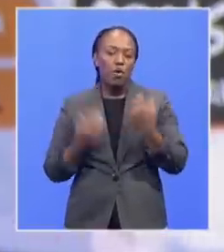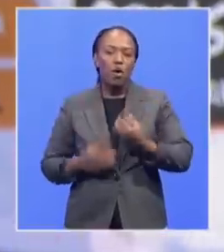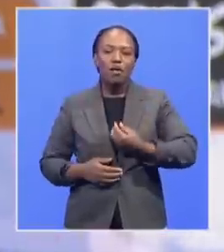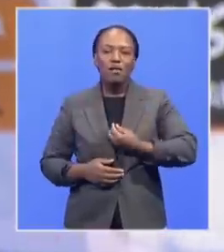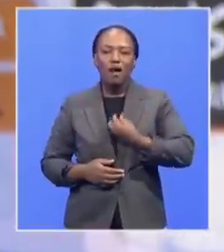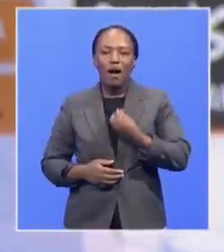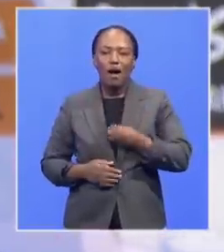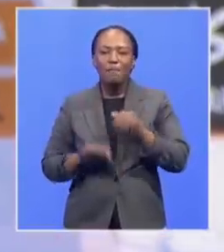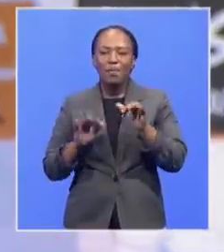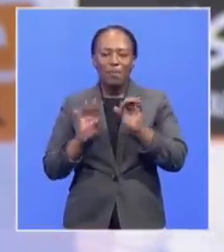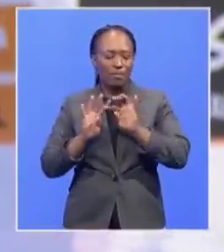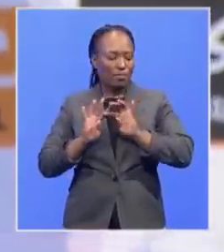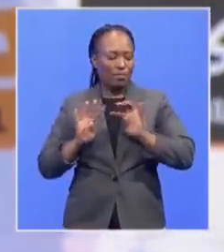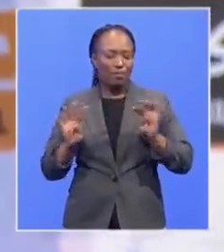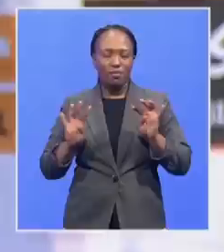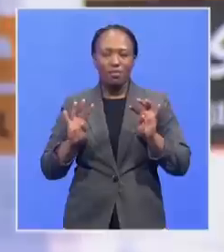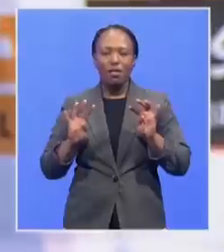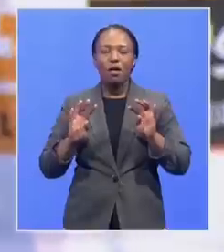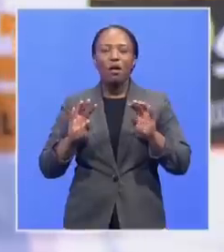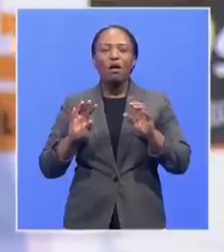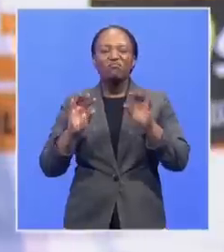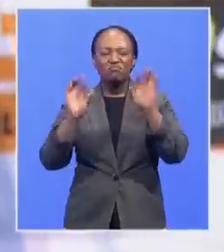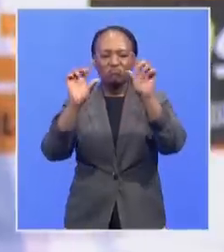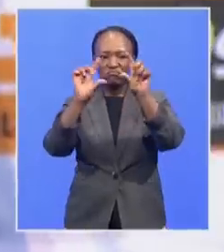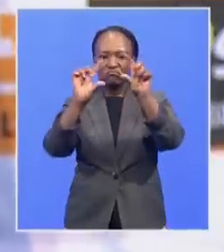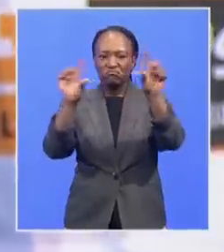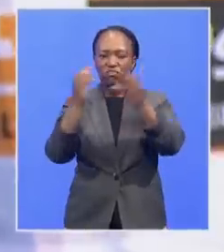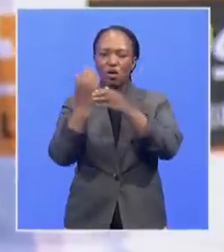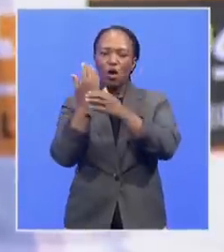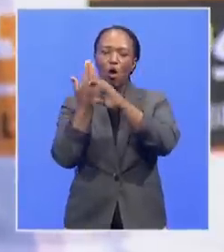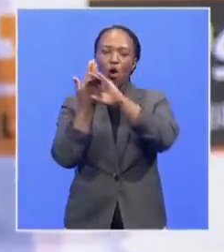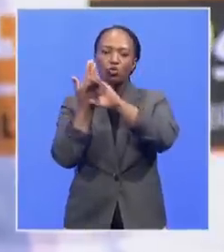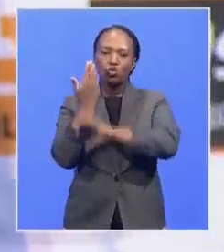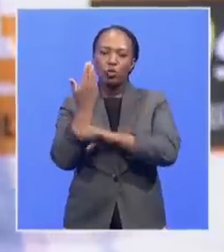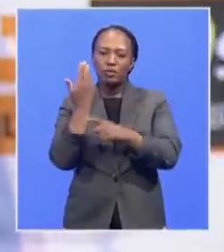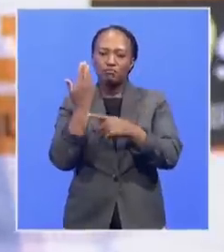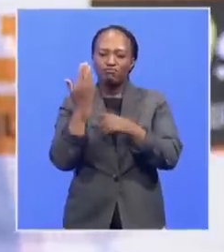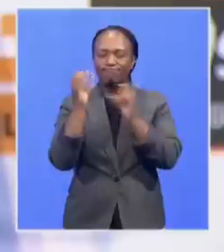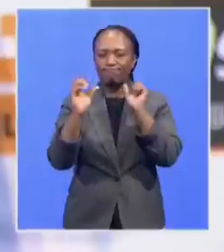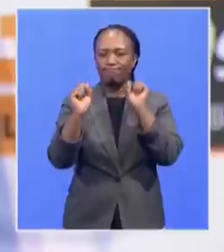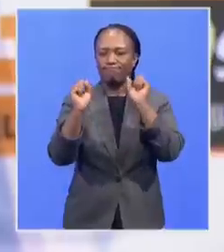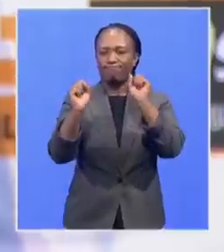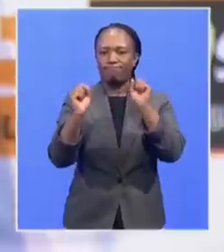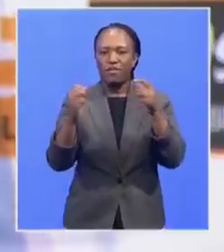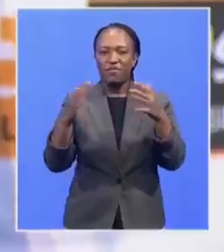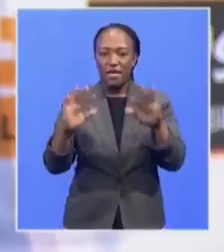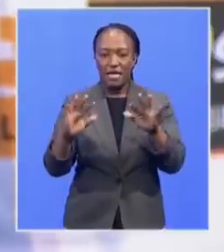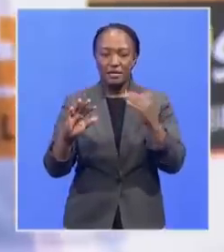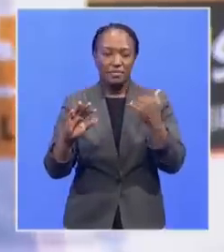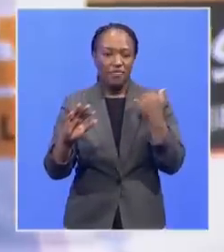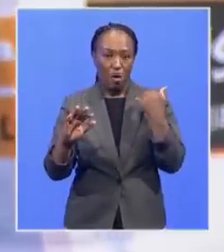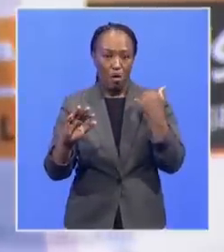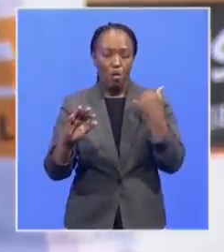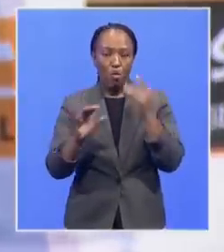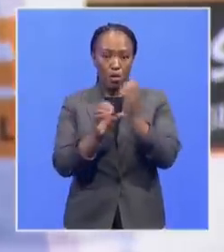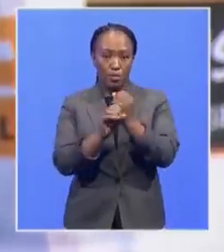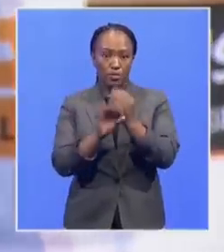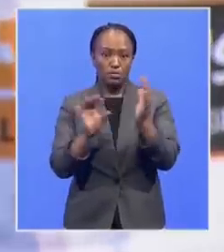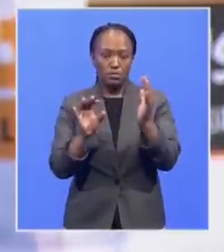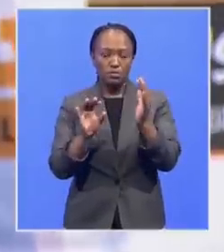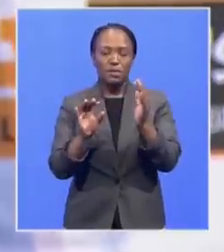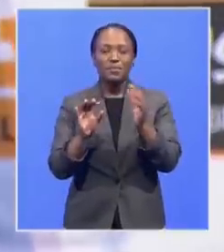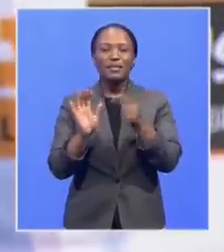stood here is the true meaning of the hope that we have as South